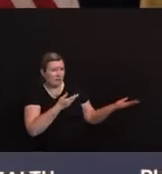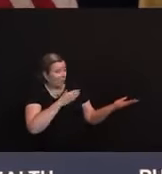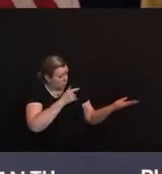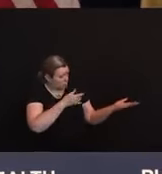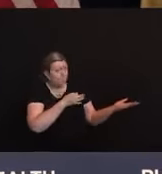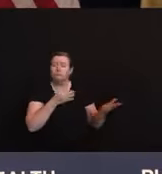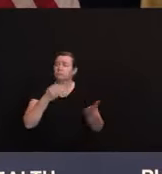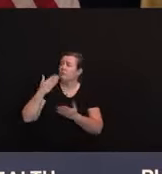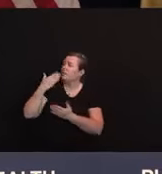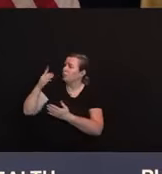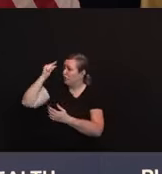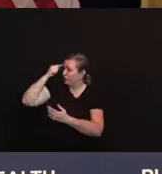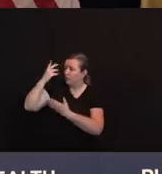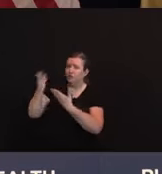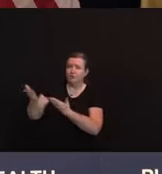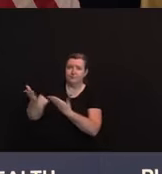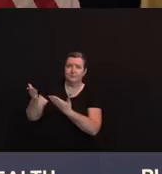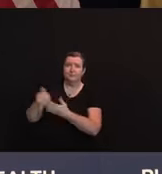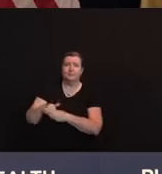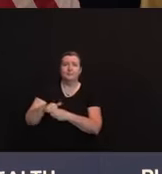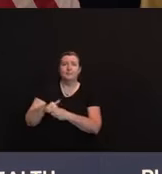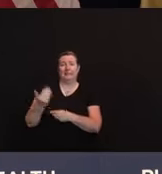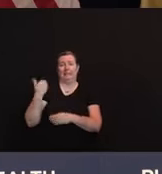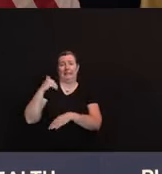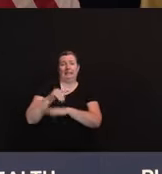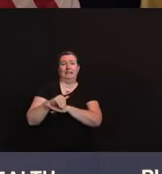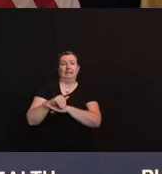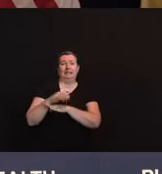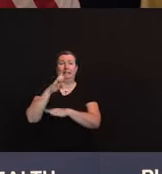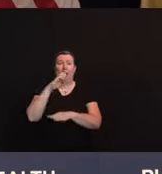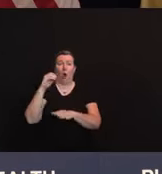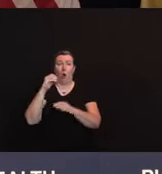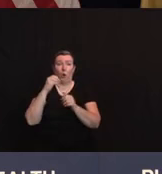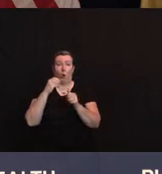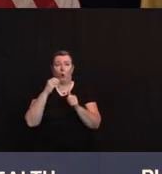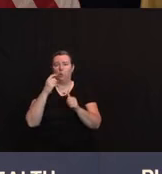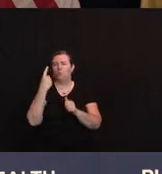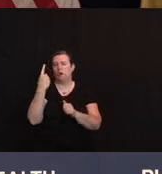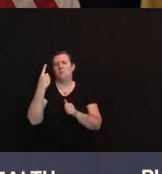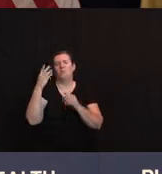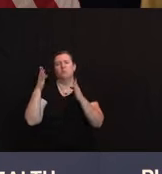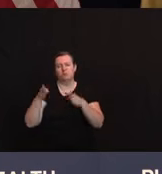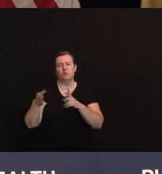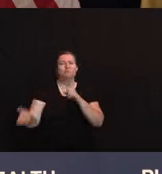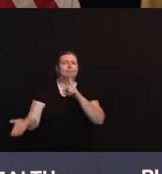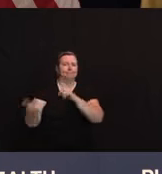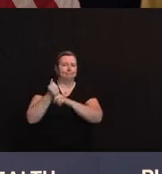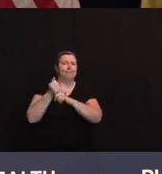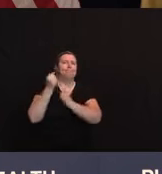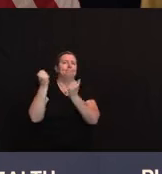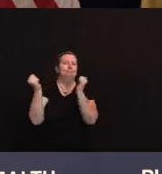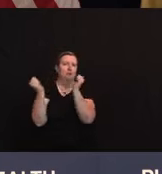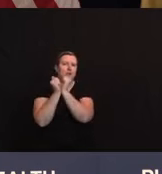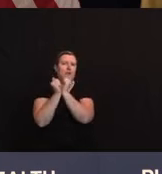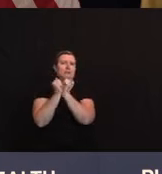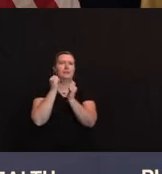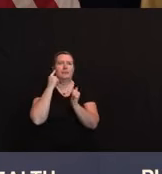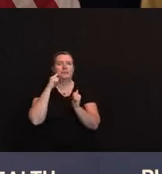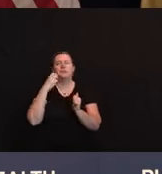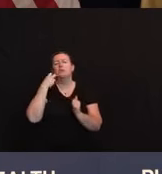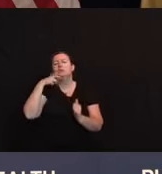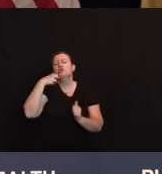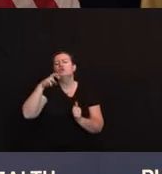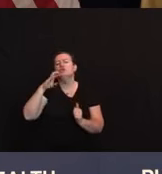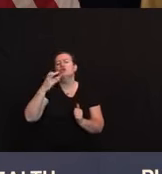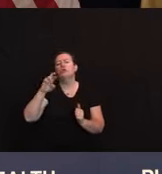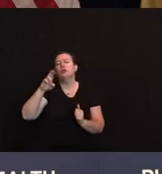With regard to last night on the overnight EO compliance, there was one subject arrested in Cherry Hill for DWI, and while being processed,